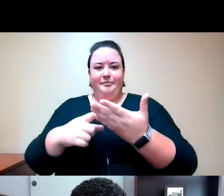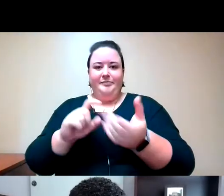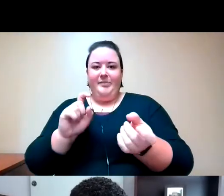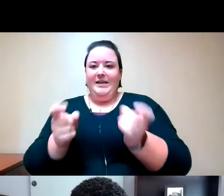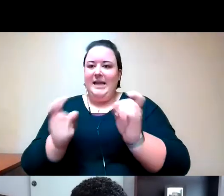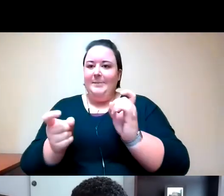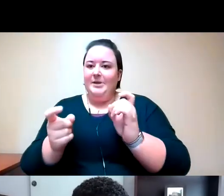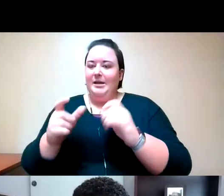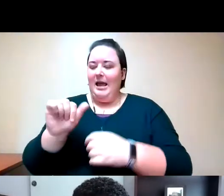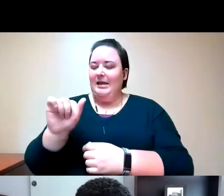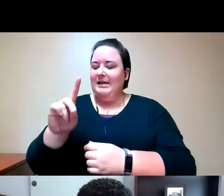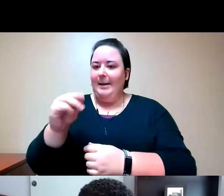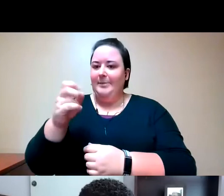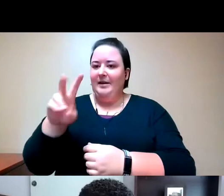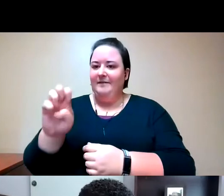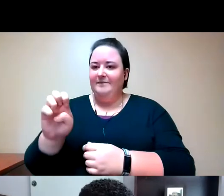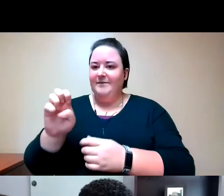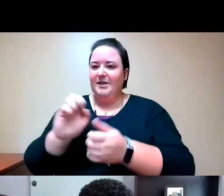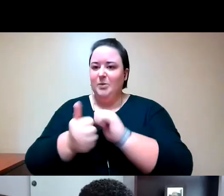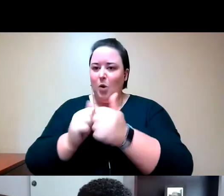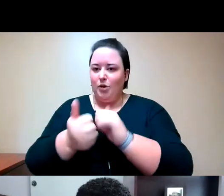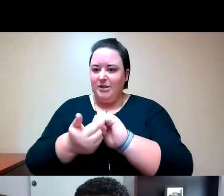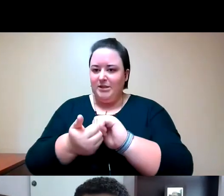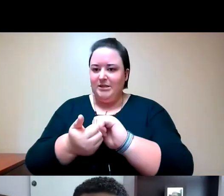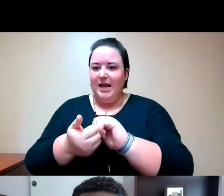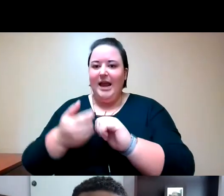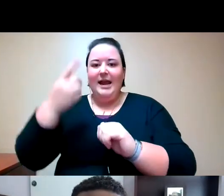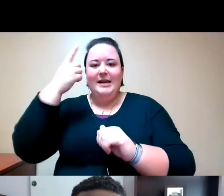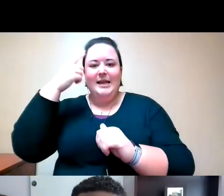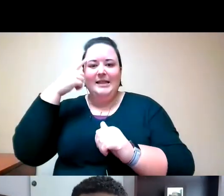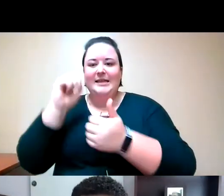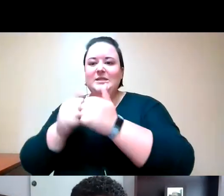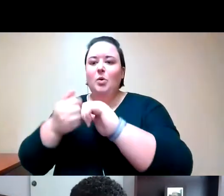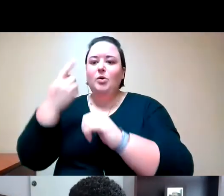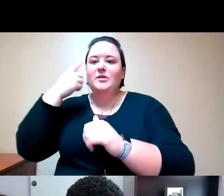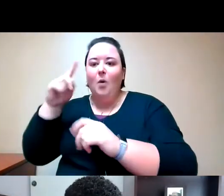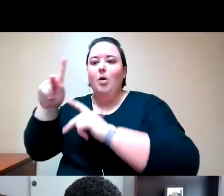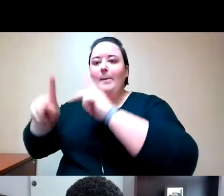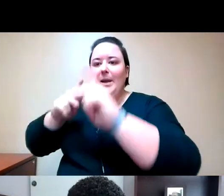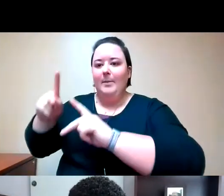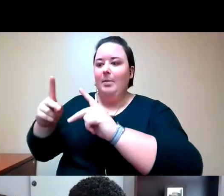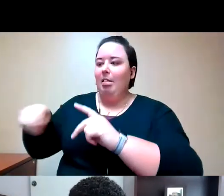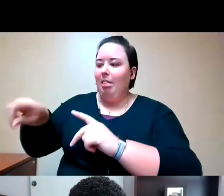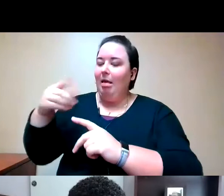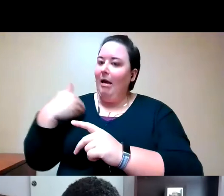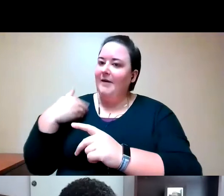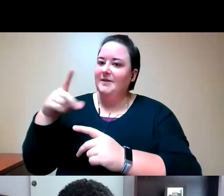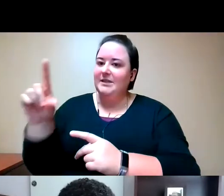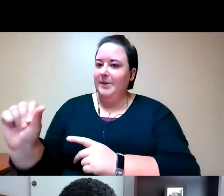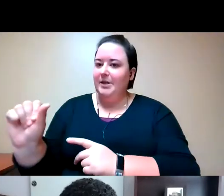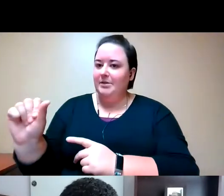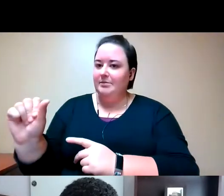talked about Alabama, and I think that people see adaptive sports as sports for individuals with disabilities. Now, what I want